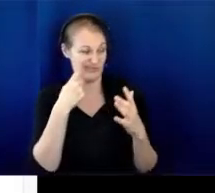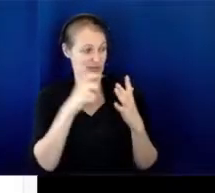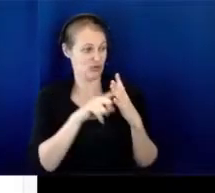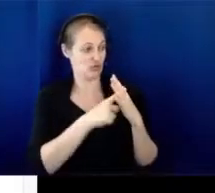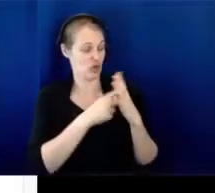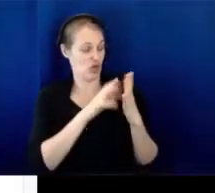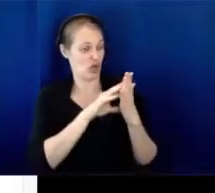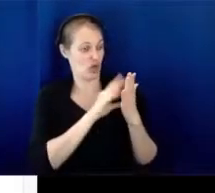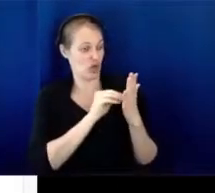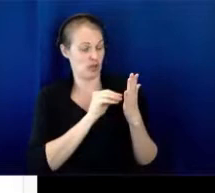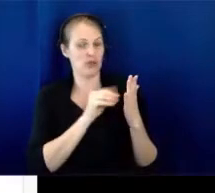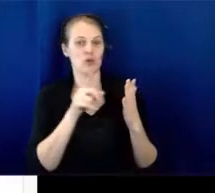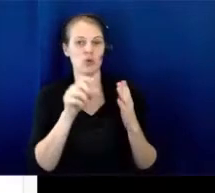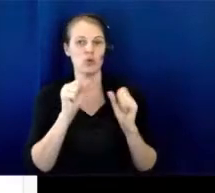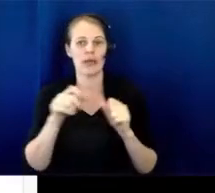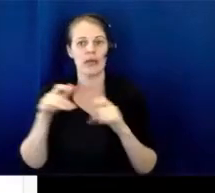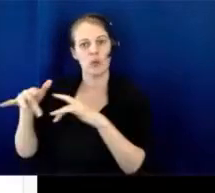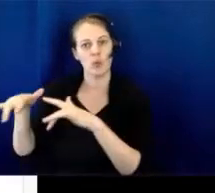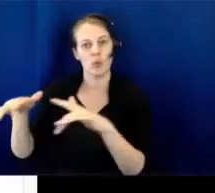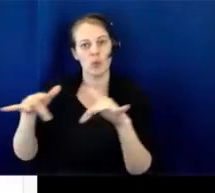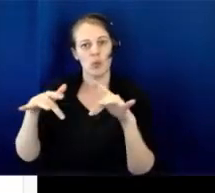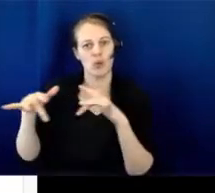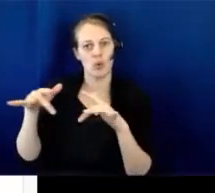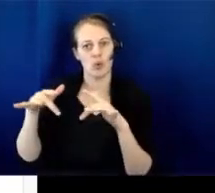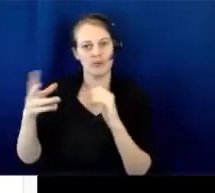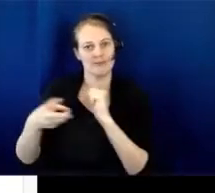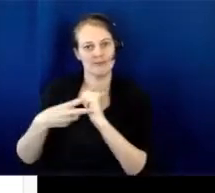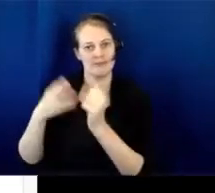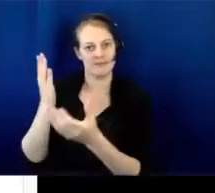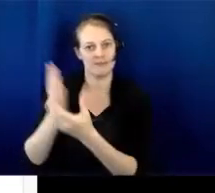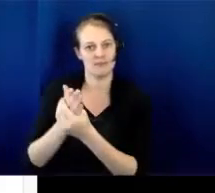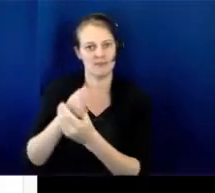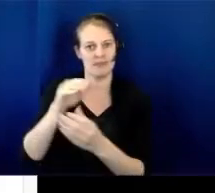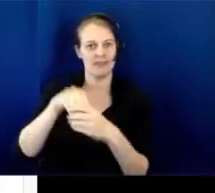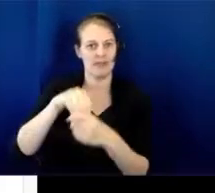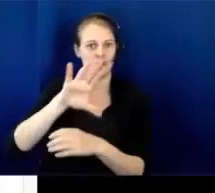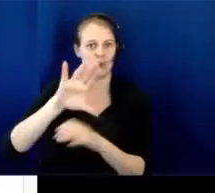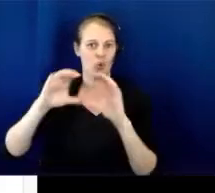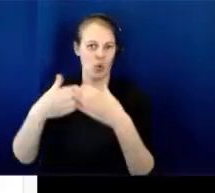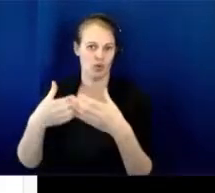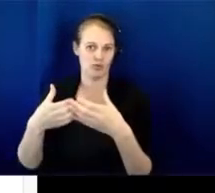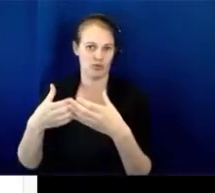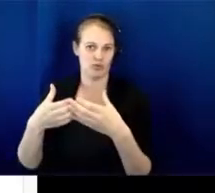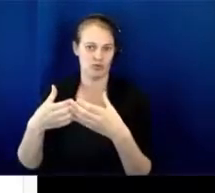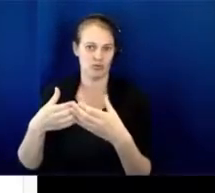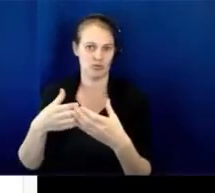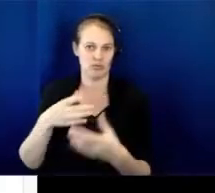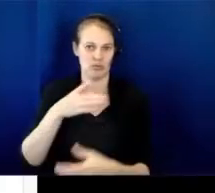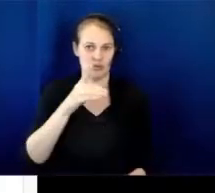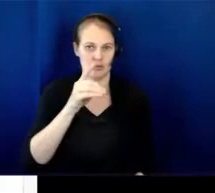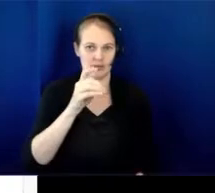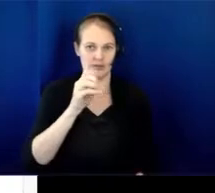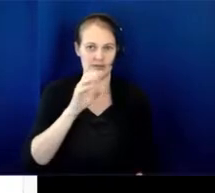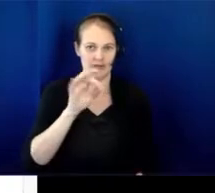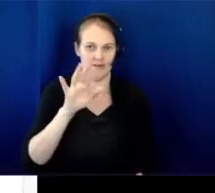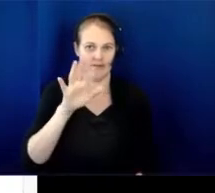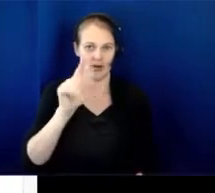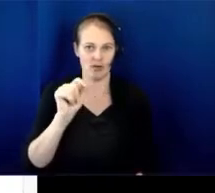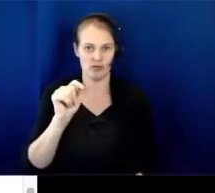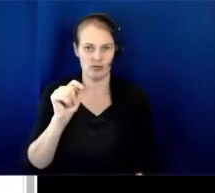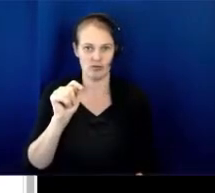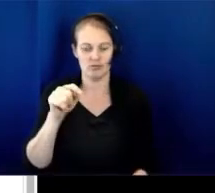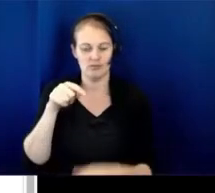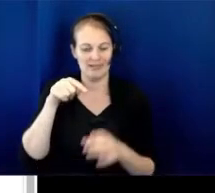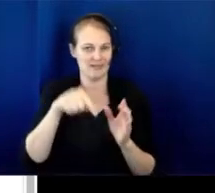you can go ahead and record it to your course, which is default term Panopto. For this one, it says tips and tricks, but